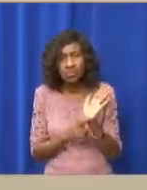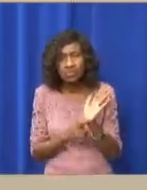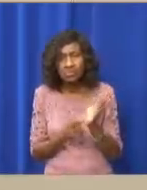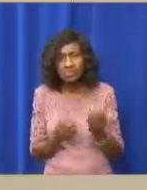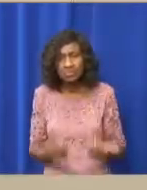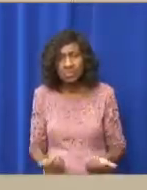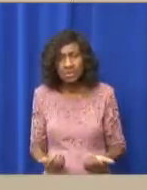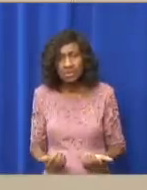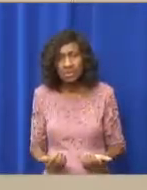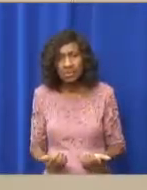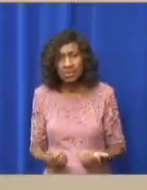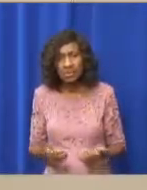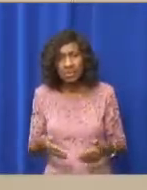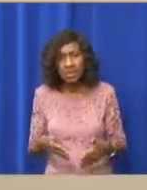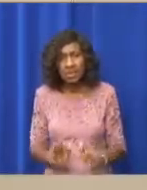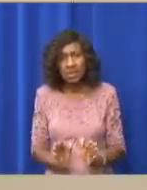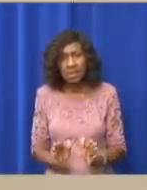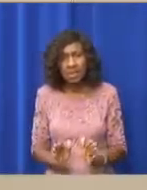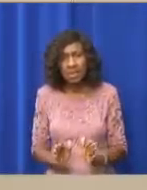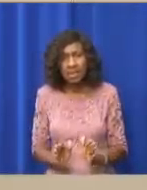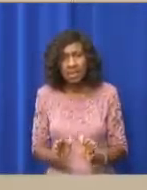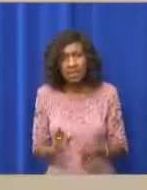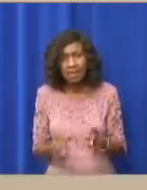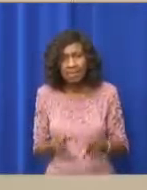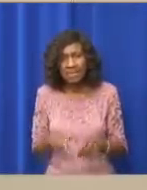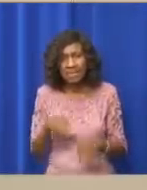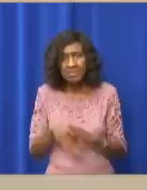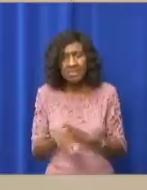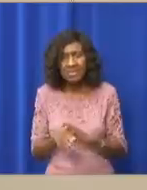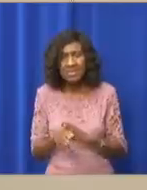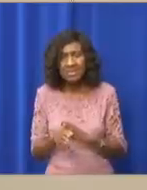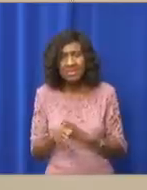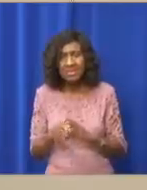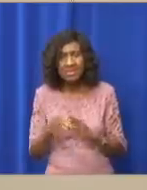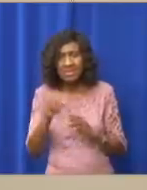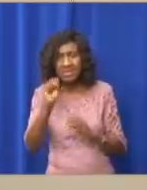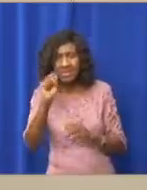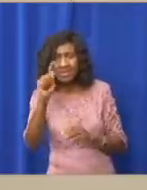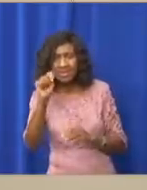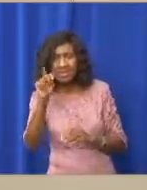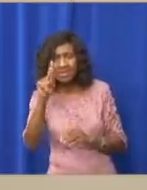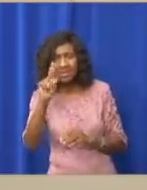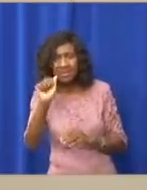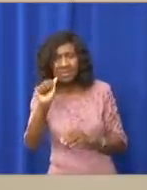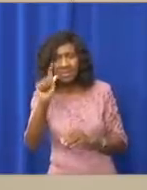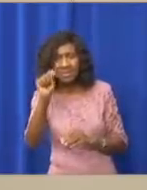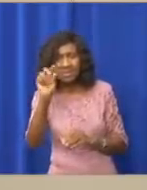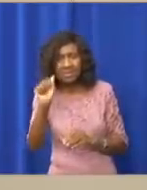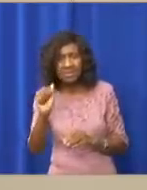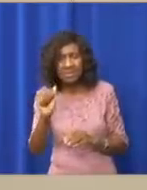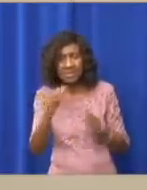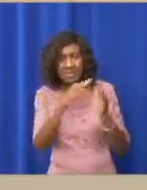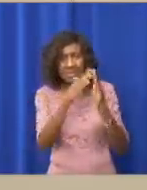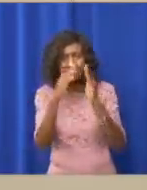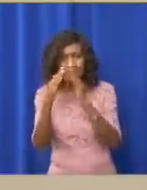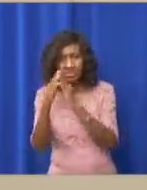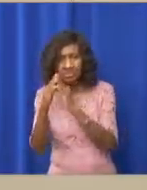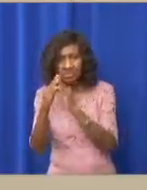access by people within a strata to their pools and to their tennis